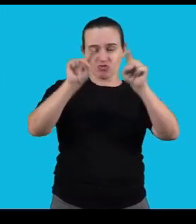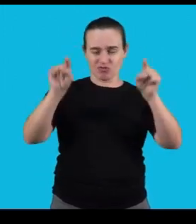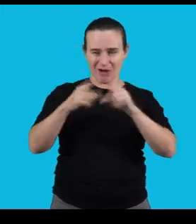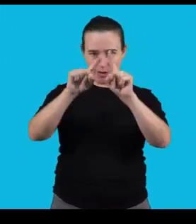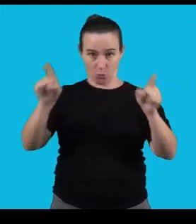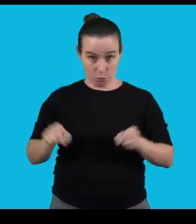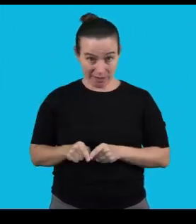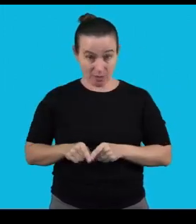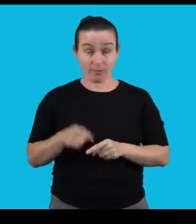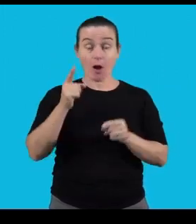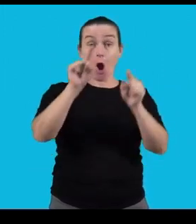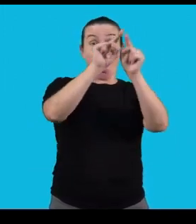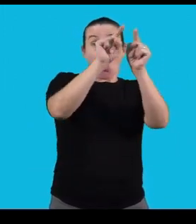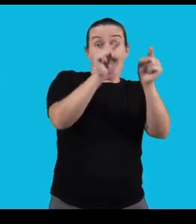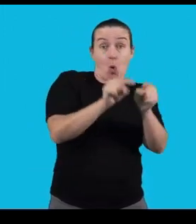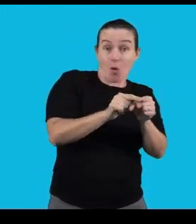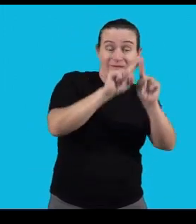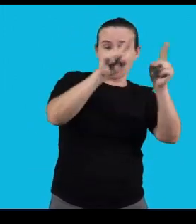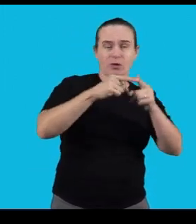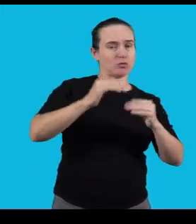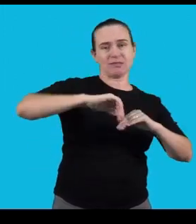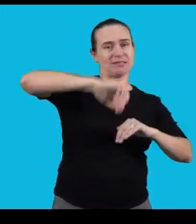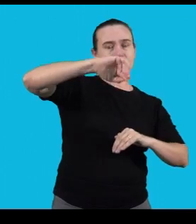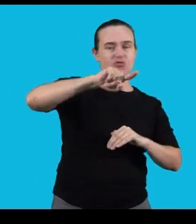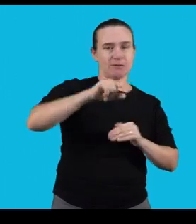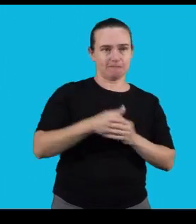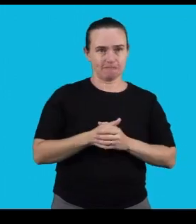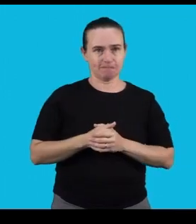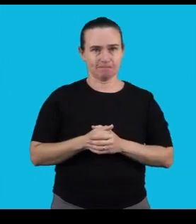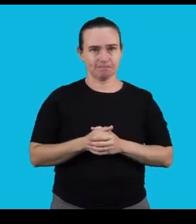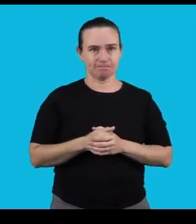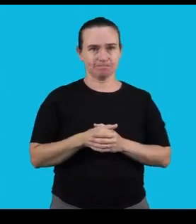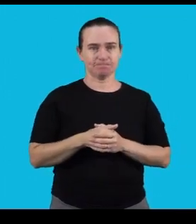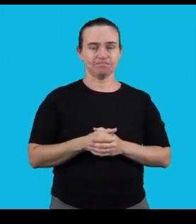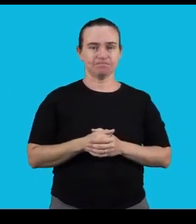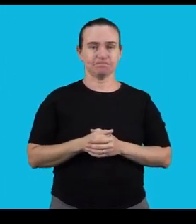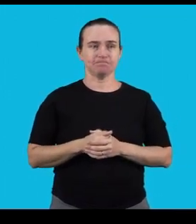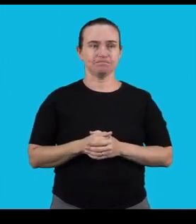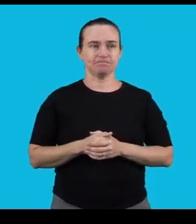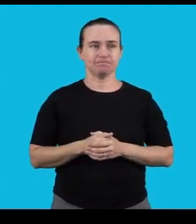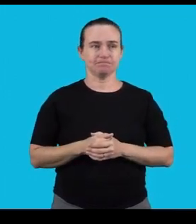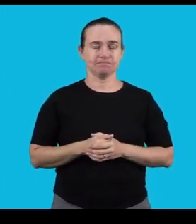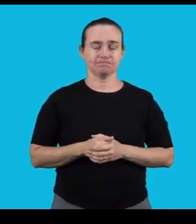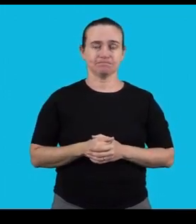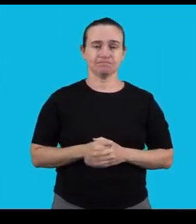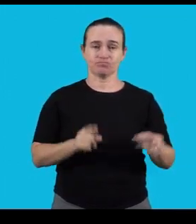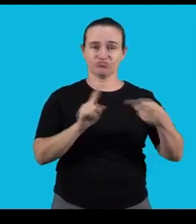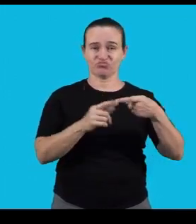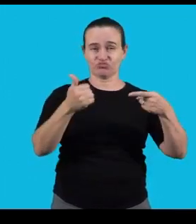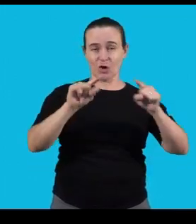is the round window. Don't confuse it with the oval window. Oval window is this one here.